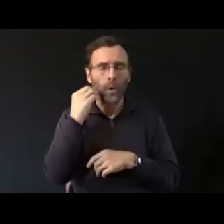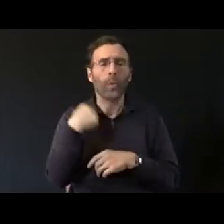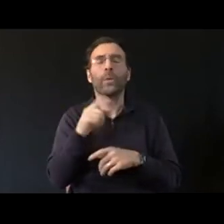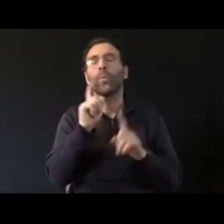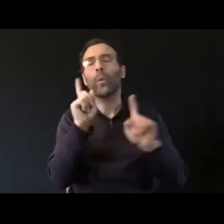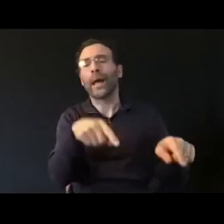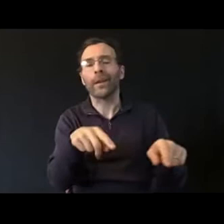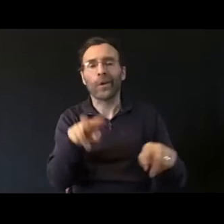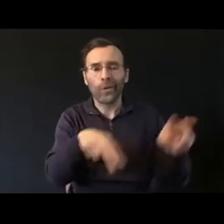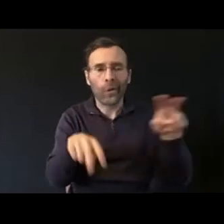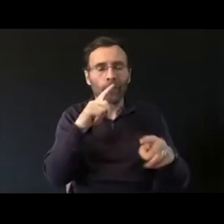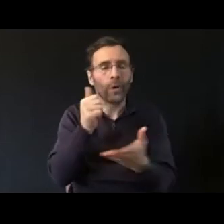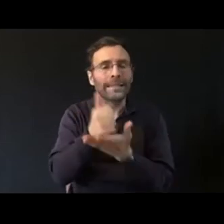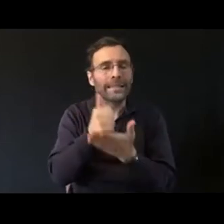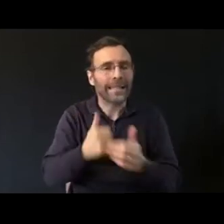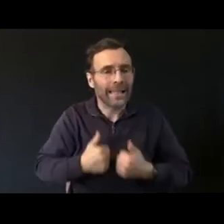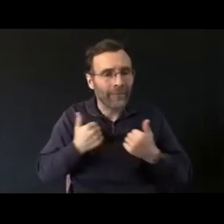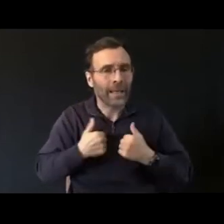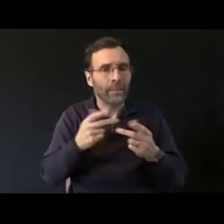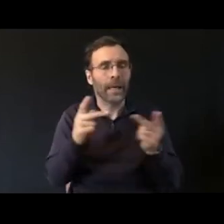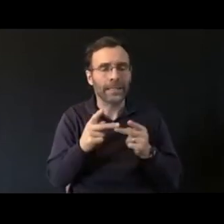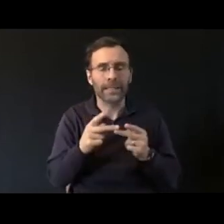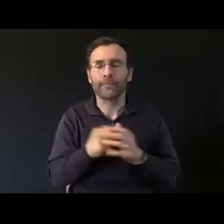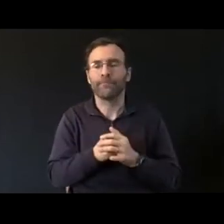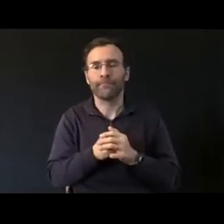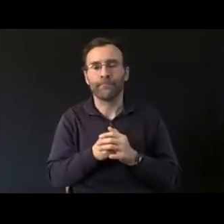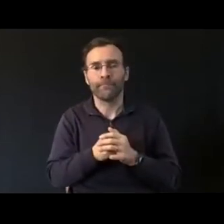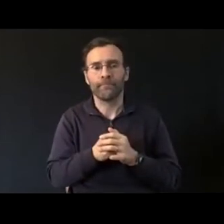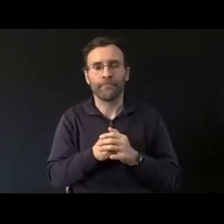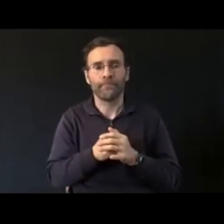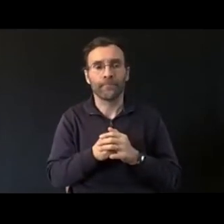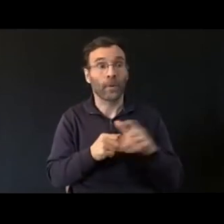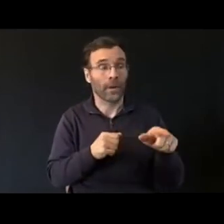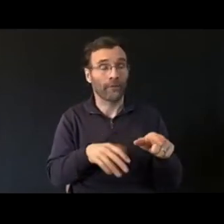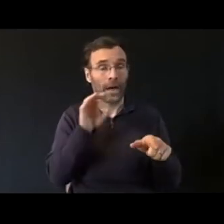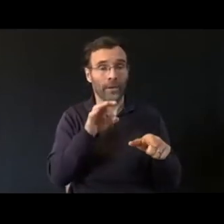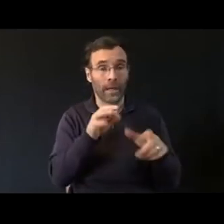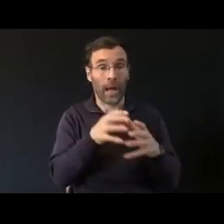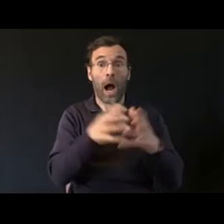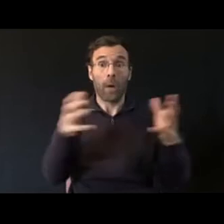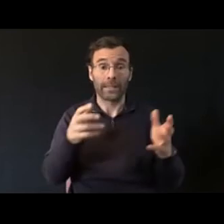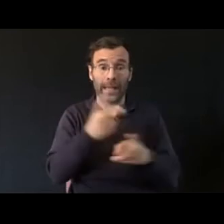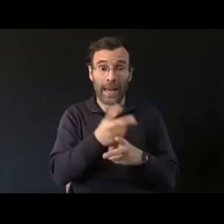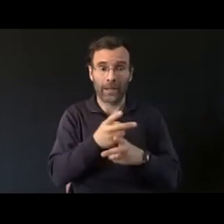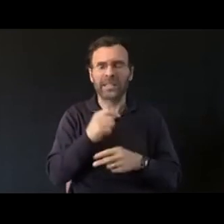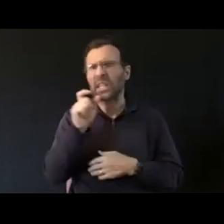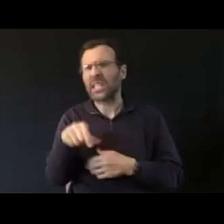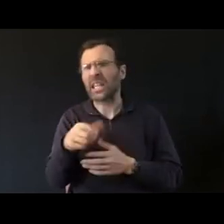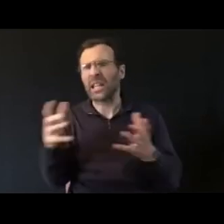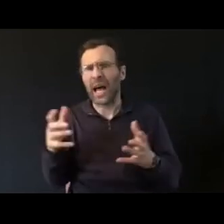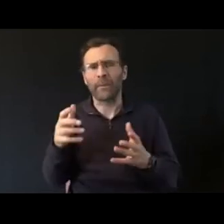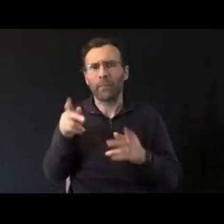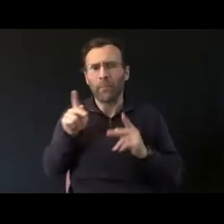a assisted living. But we found that the amount of care that she needed, even though she doesn't need a lot of personal